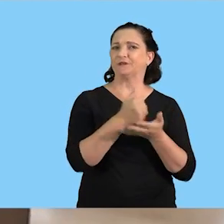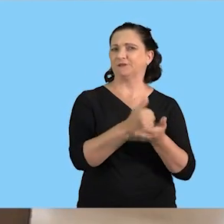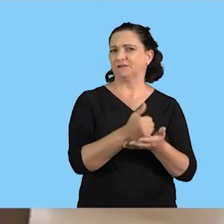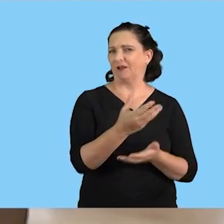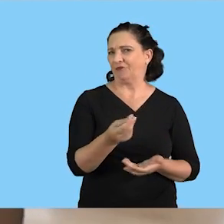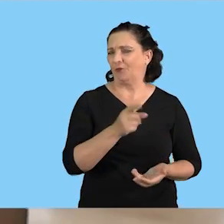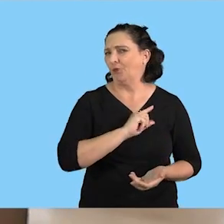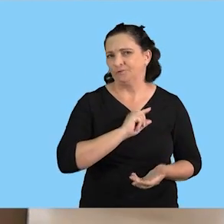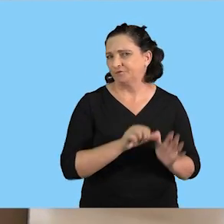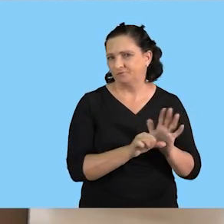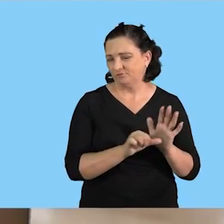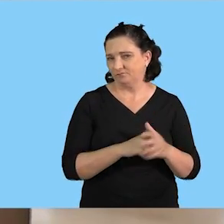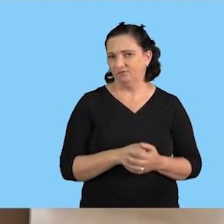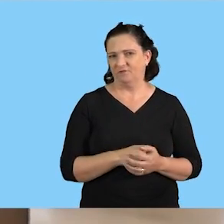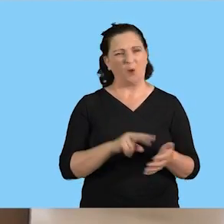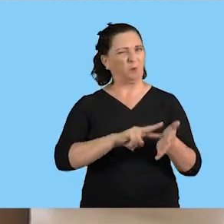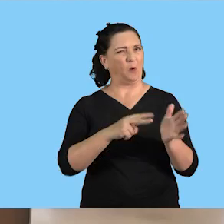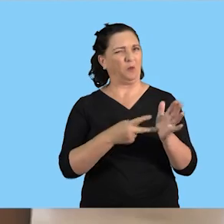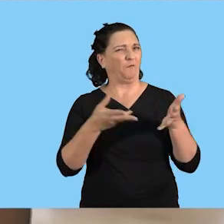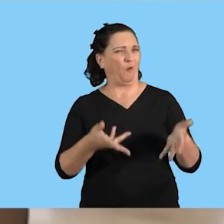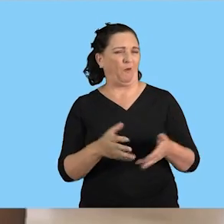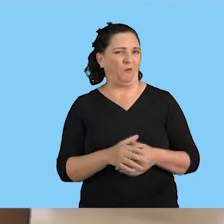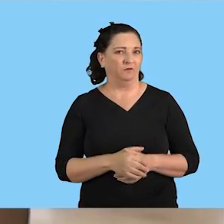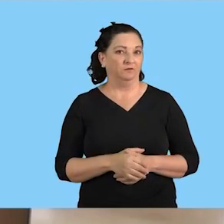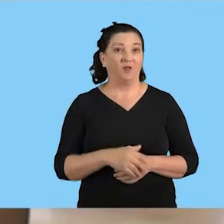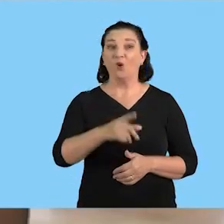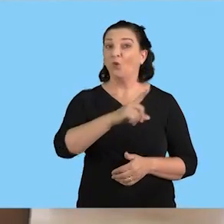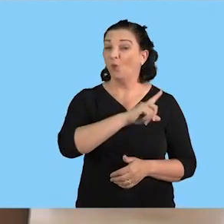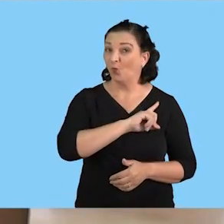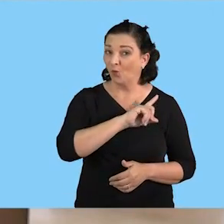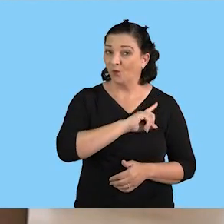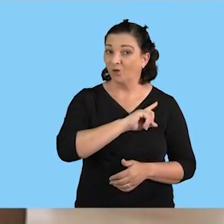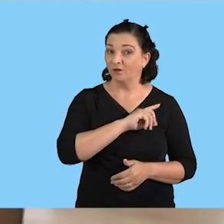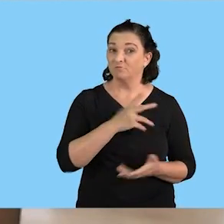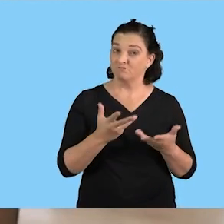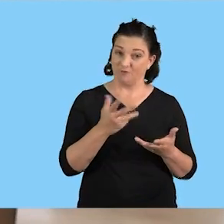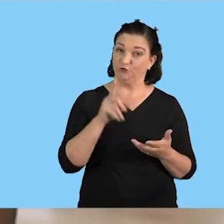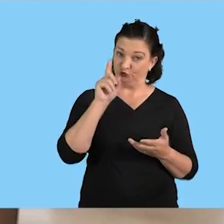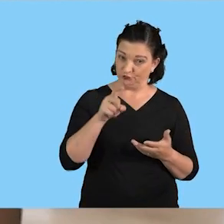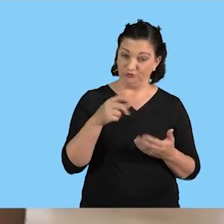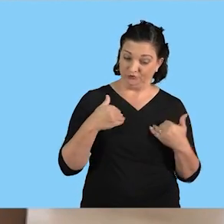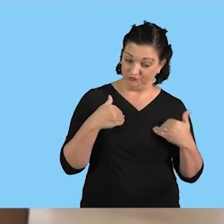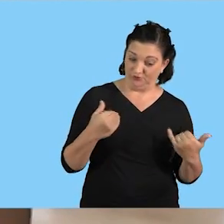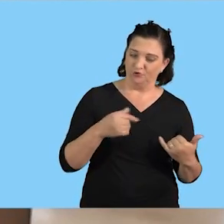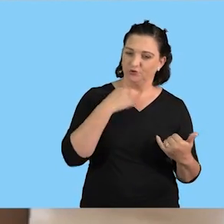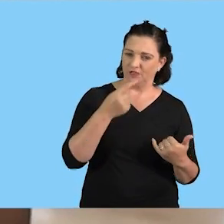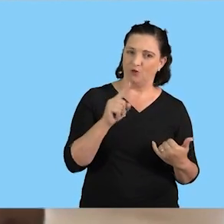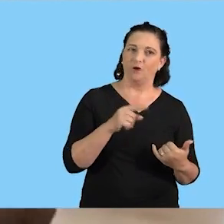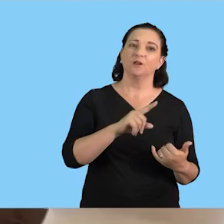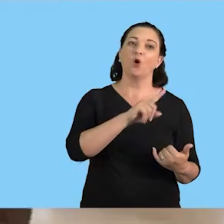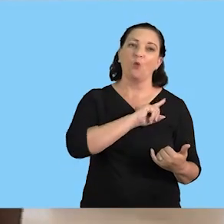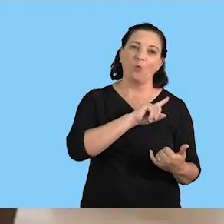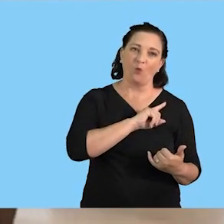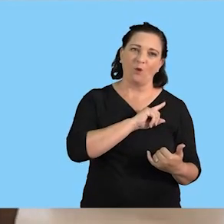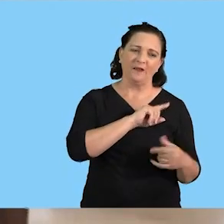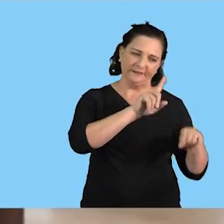aids? What is the purpose of visual aids? Why the visual aids? This is something that we should have started with actually. But now you understand, since you